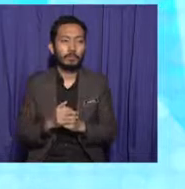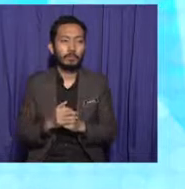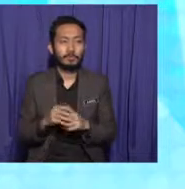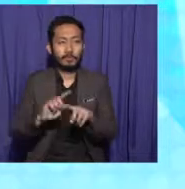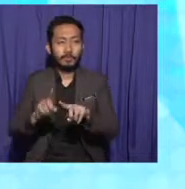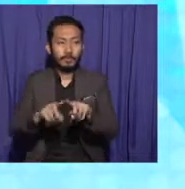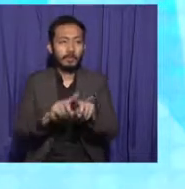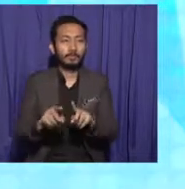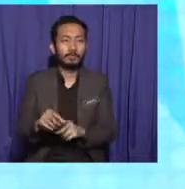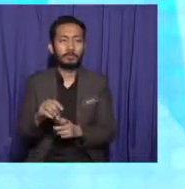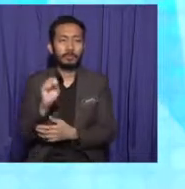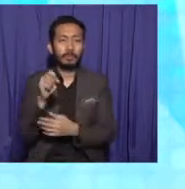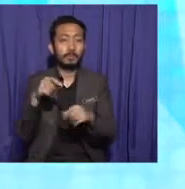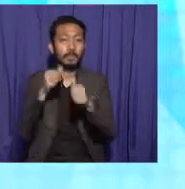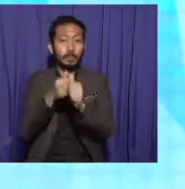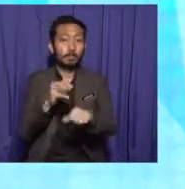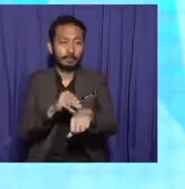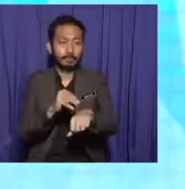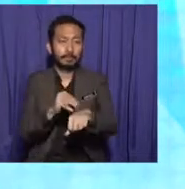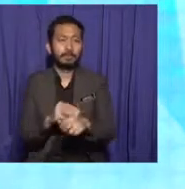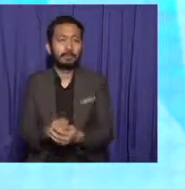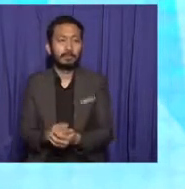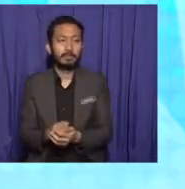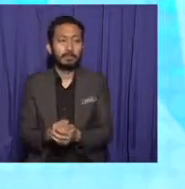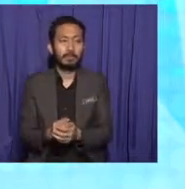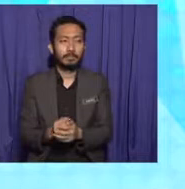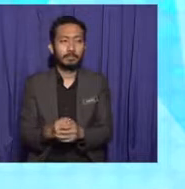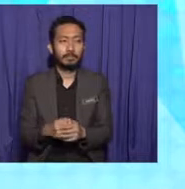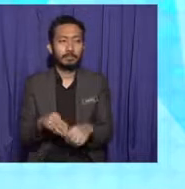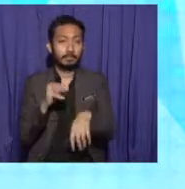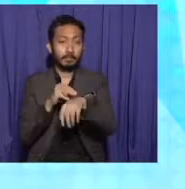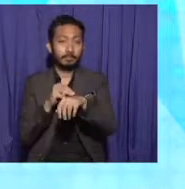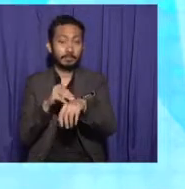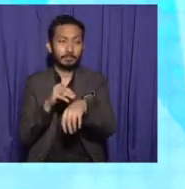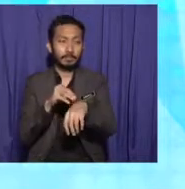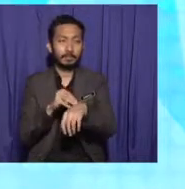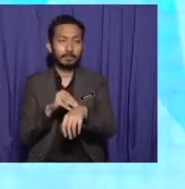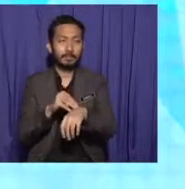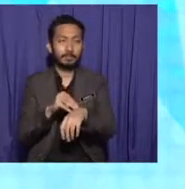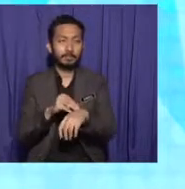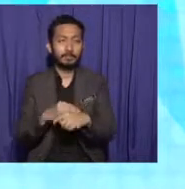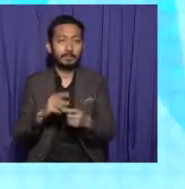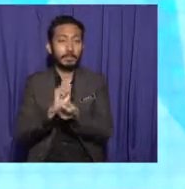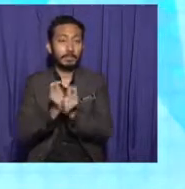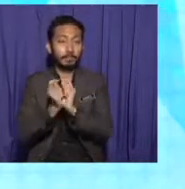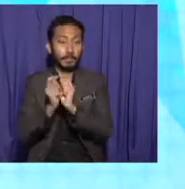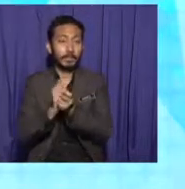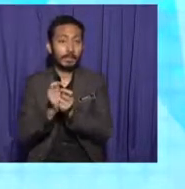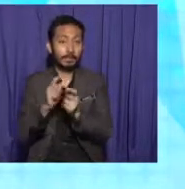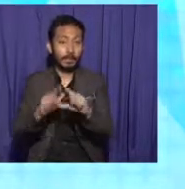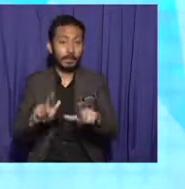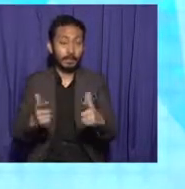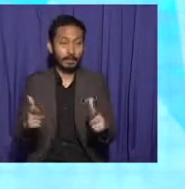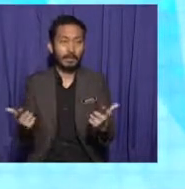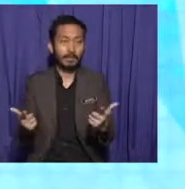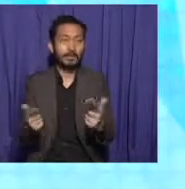represented by V equal to V naught sine omega t. This will form an AC